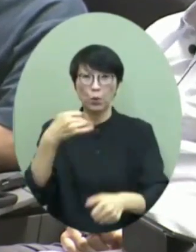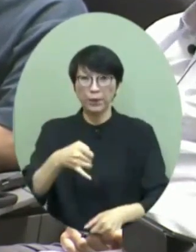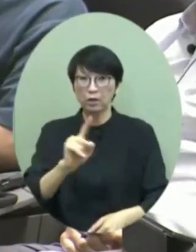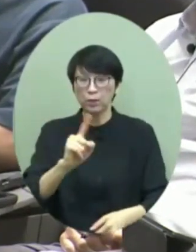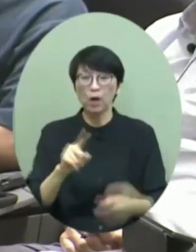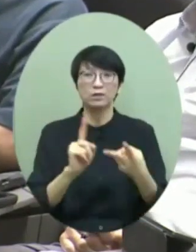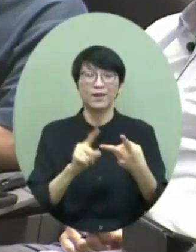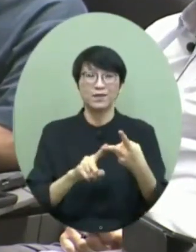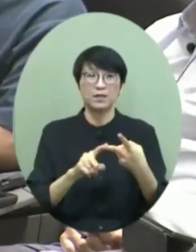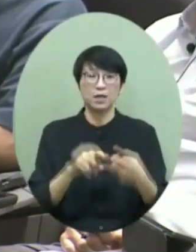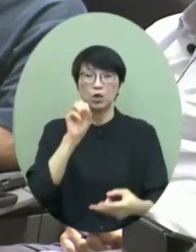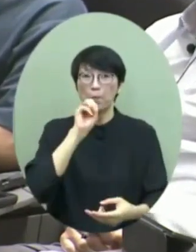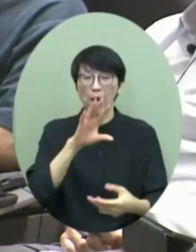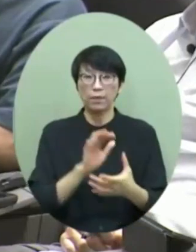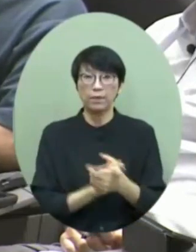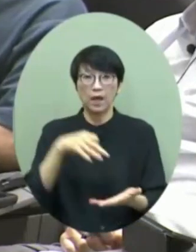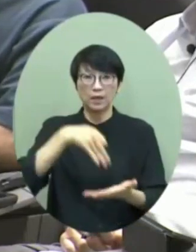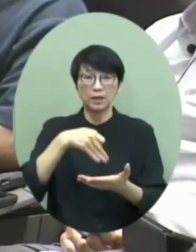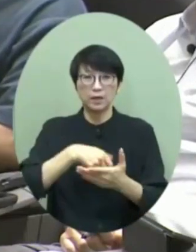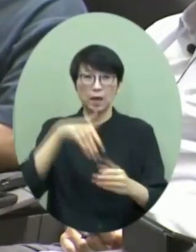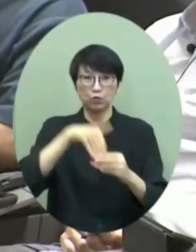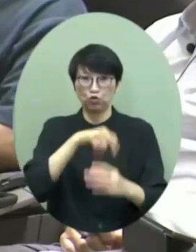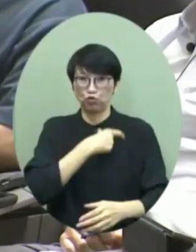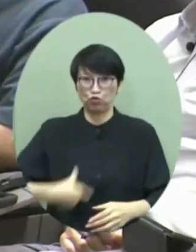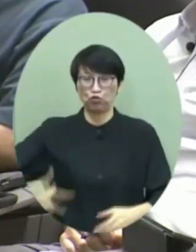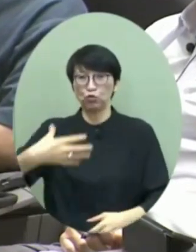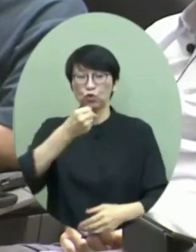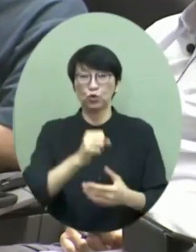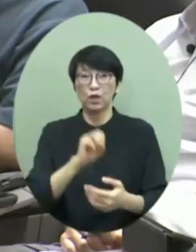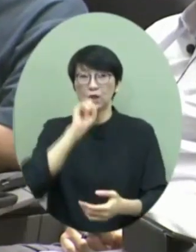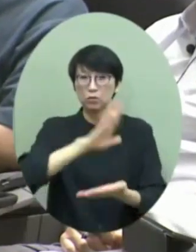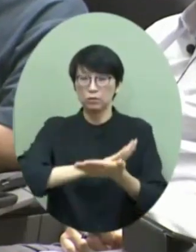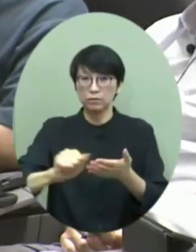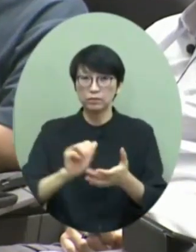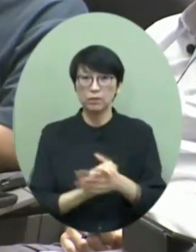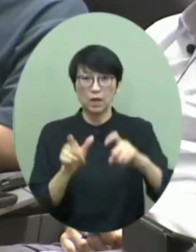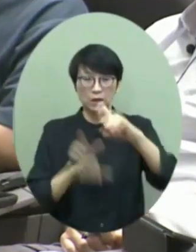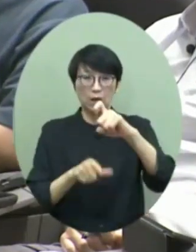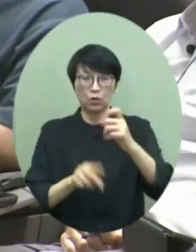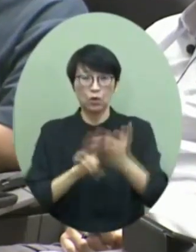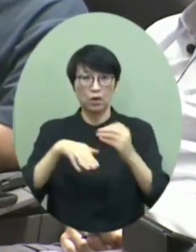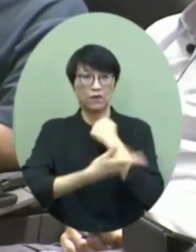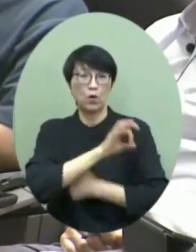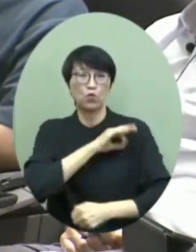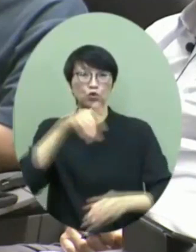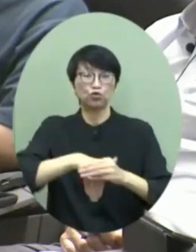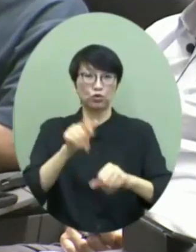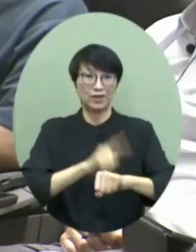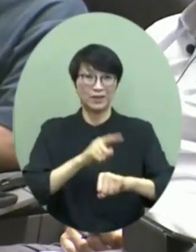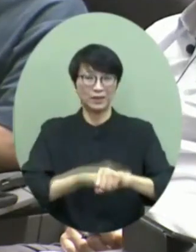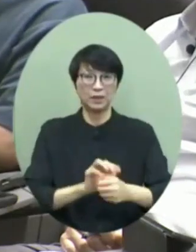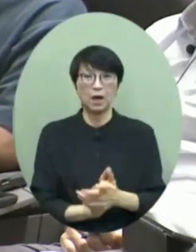will be beyond the control of law, and under what circumstances will they be not subject to the jurisdictions of Hong